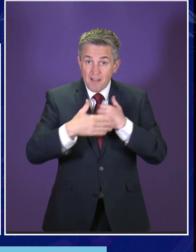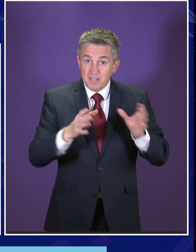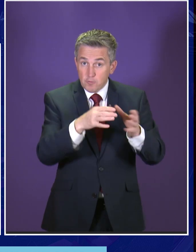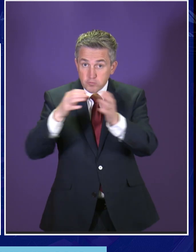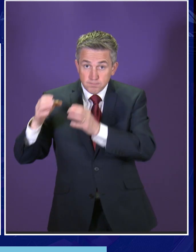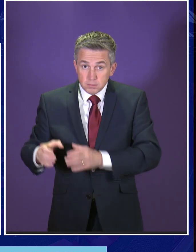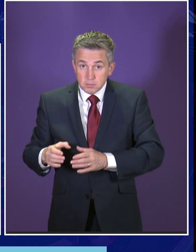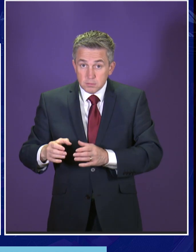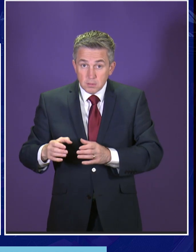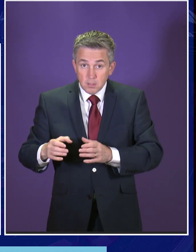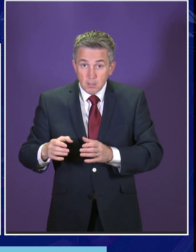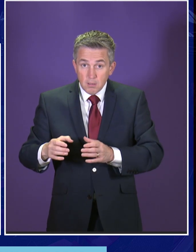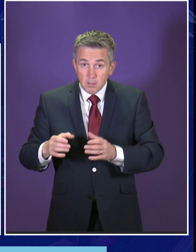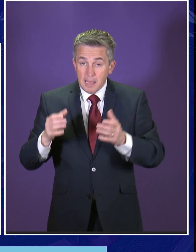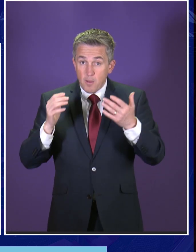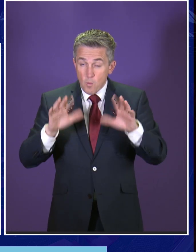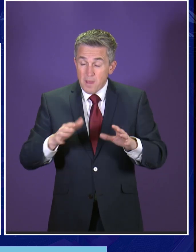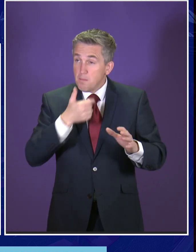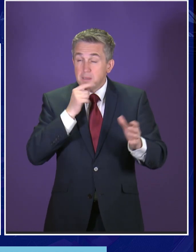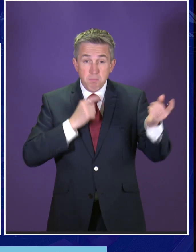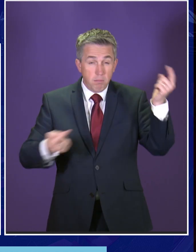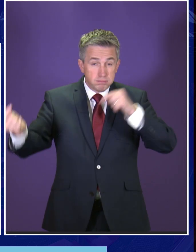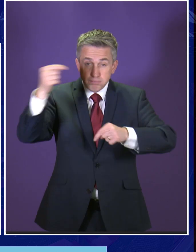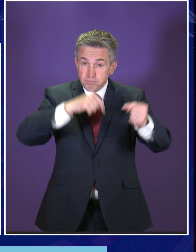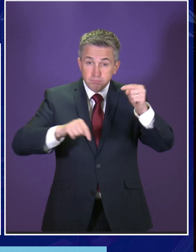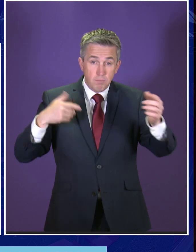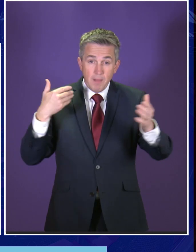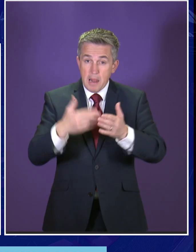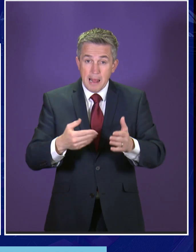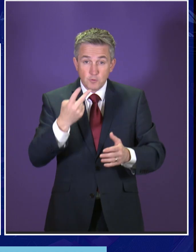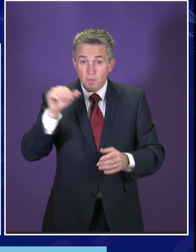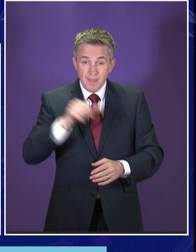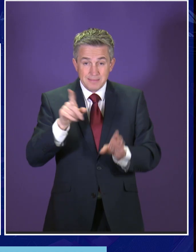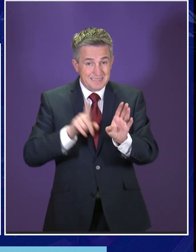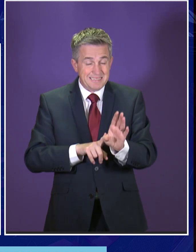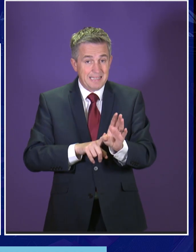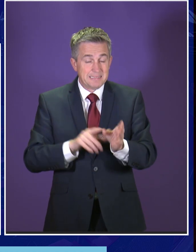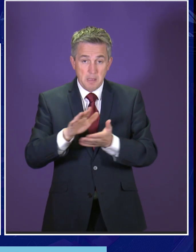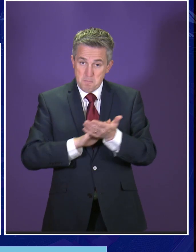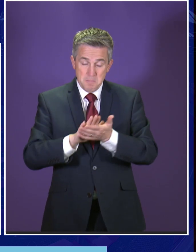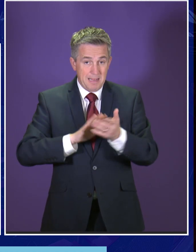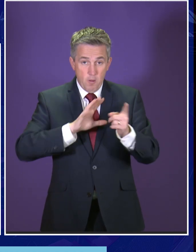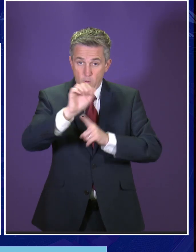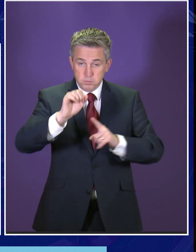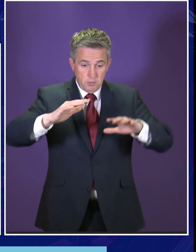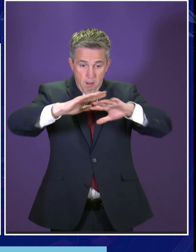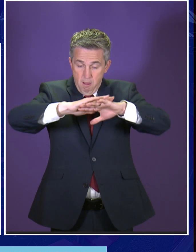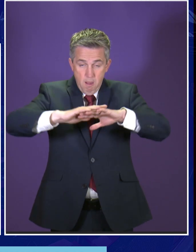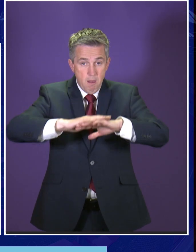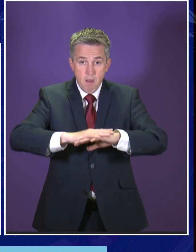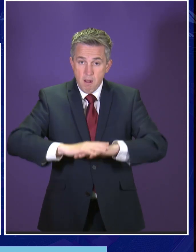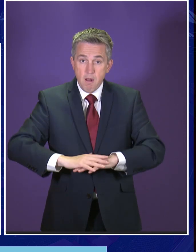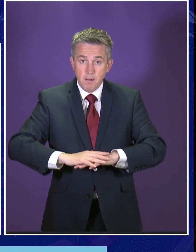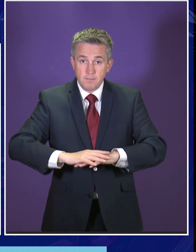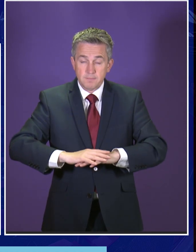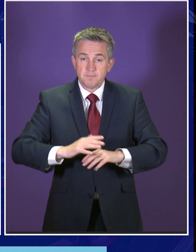from different parts of the world throughout the last 2 millennia, it is truly an intersection of cultures. Cultural policy in Indonesia from